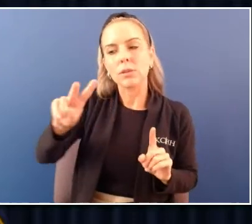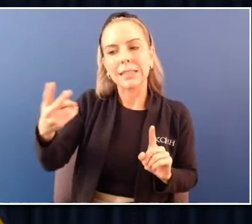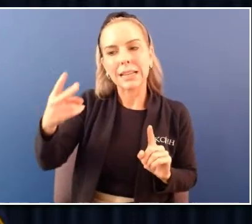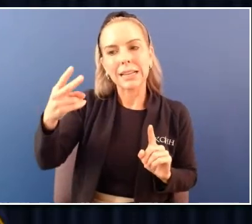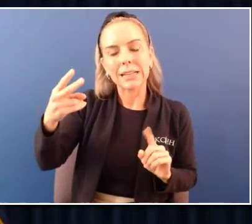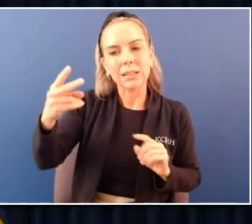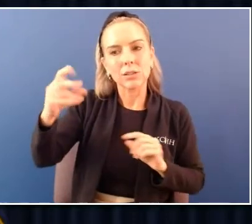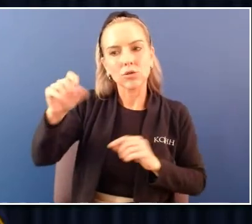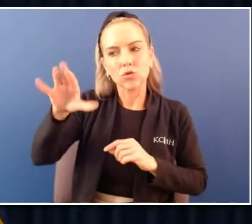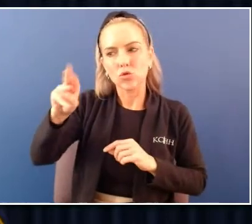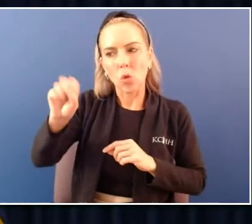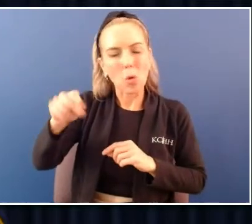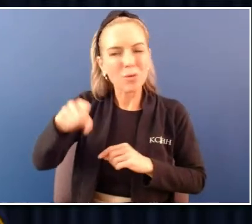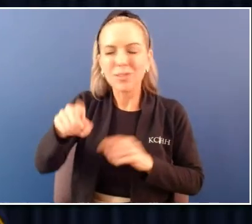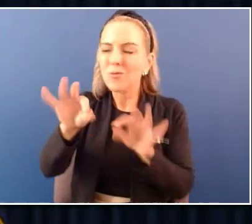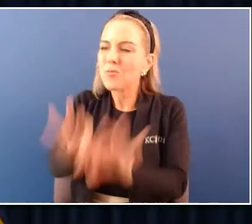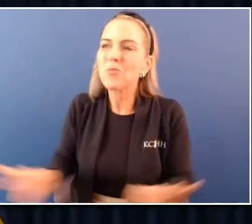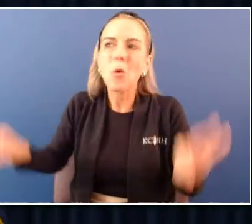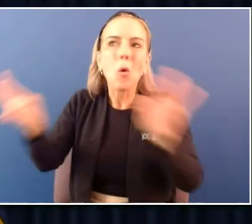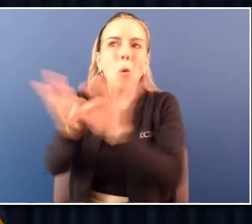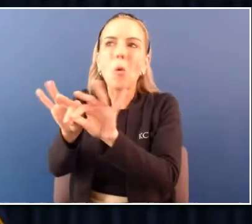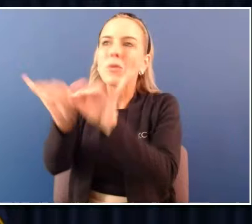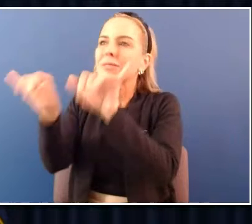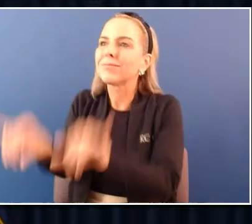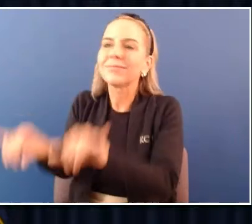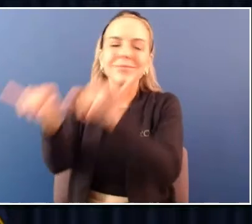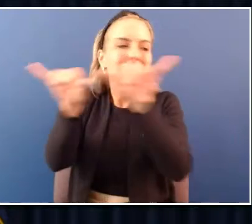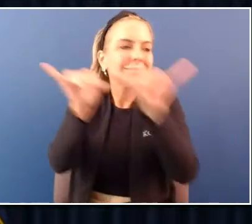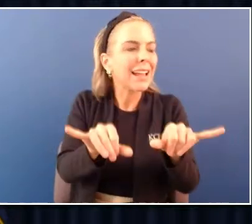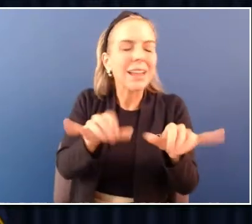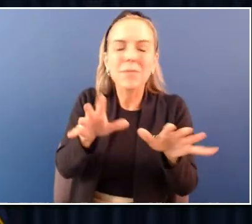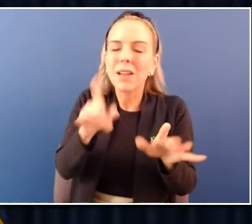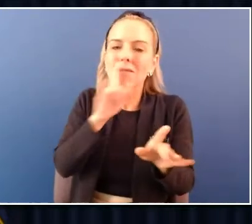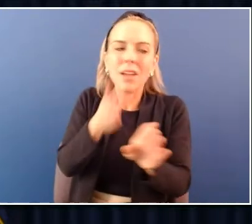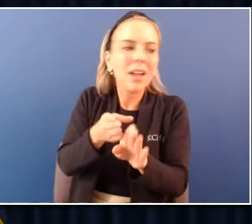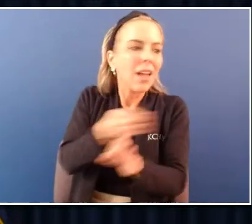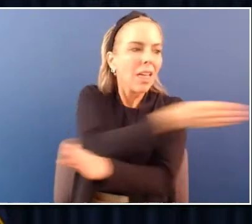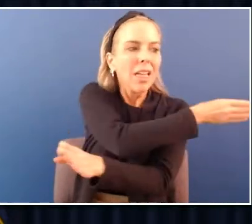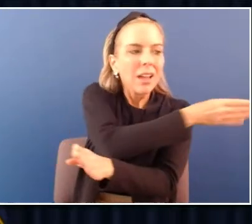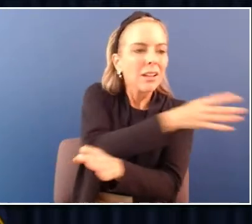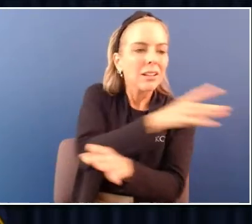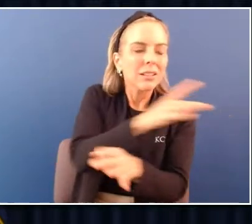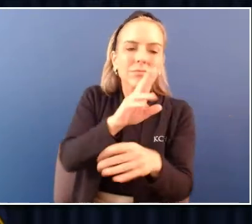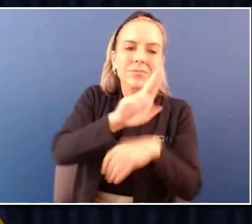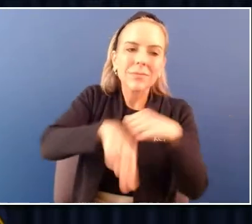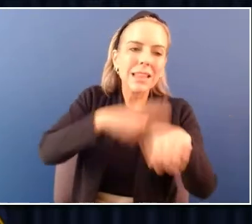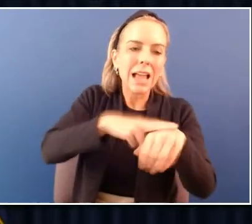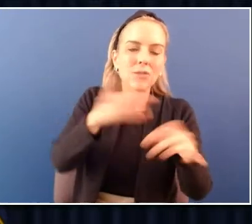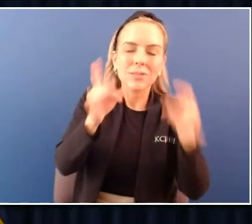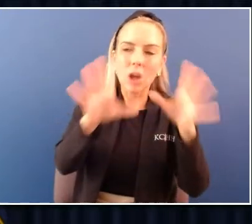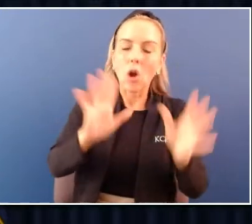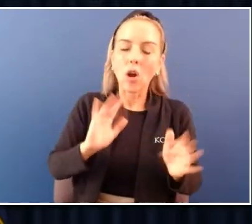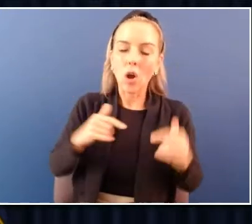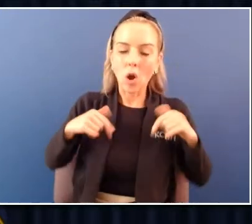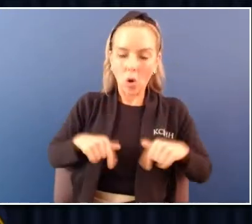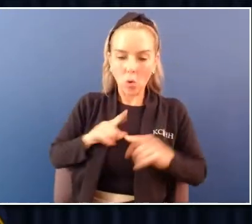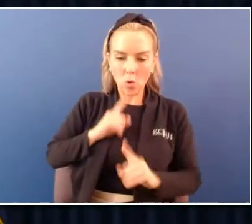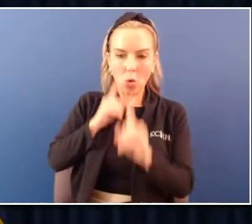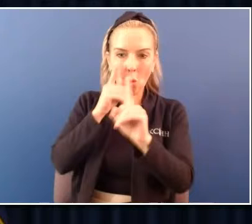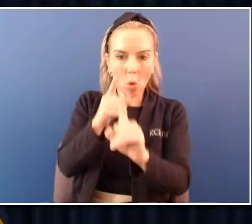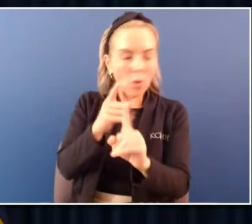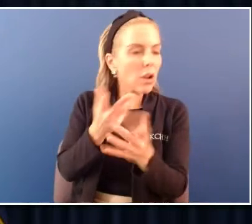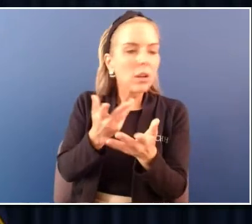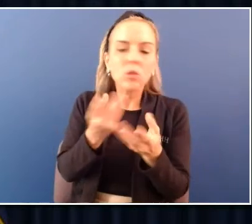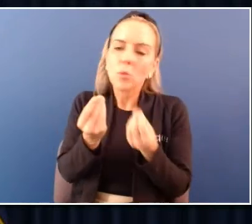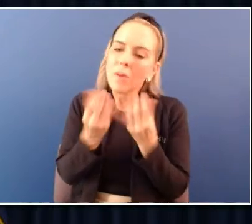as important as if you were impacted by one of the previous larger natural disasters. Our goal is to provide as many of these